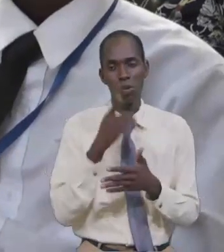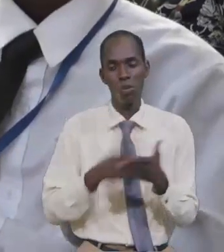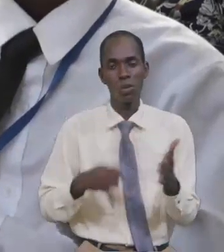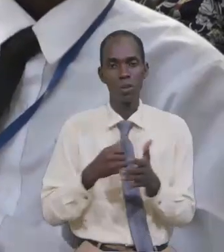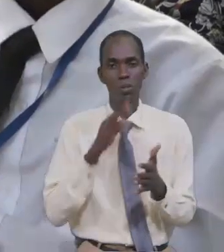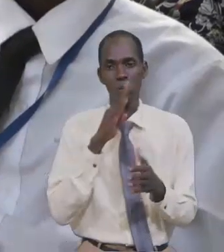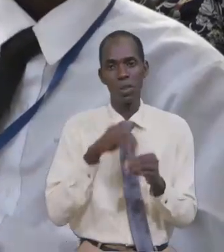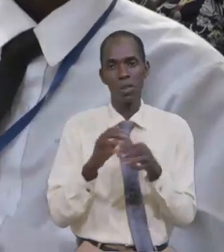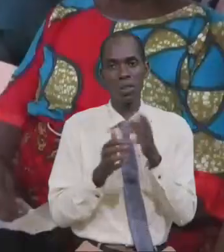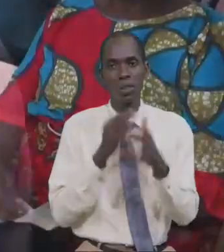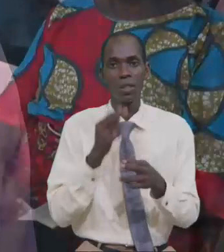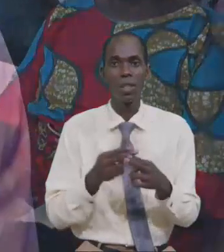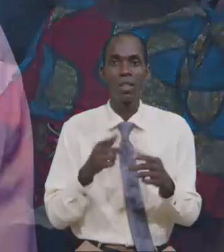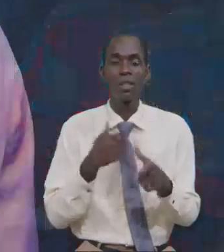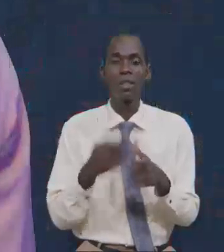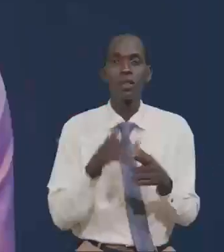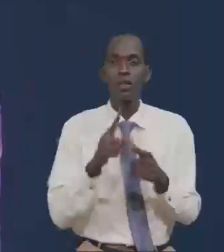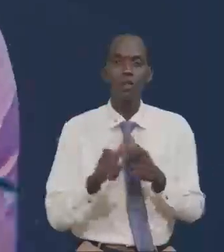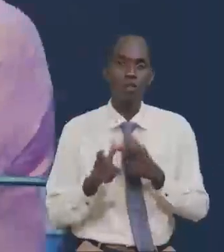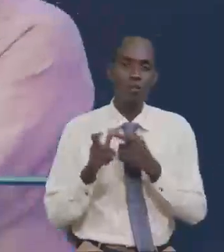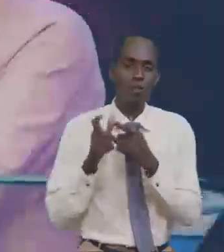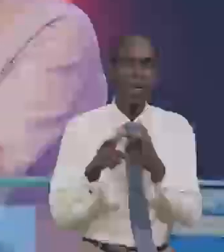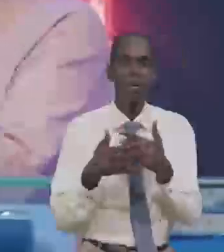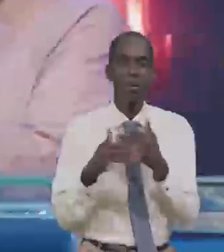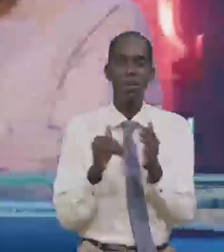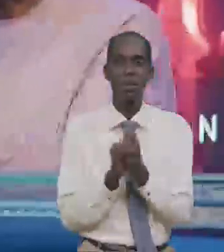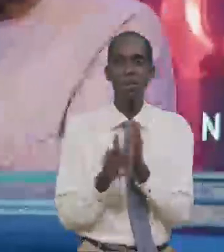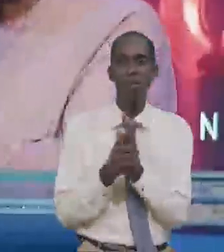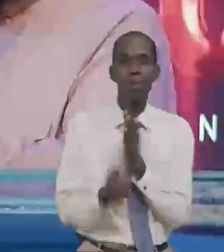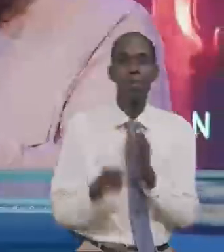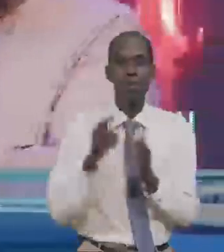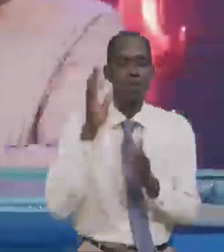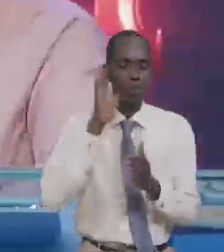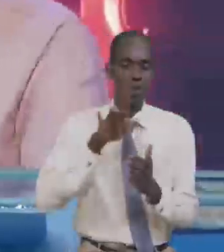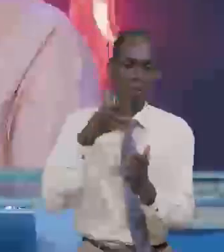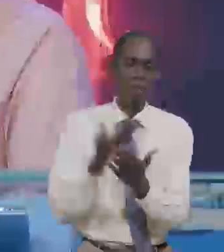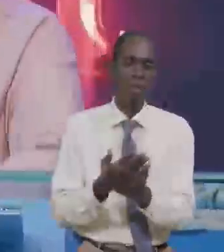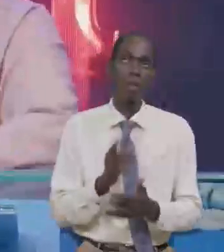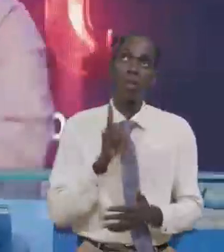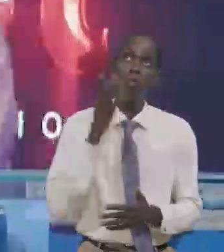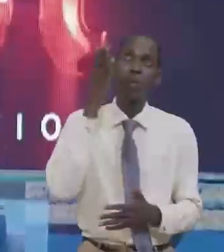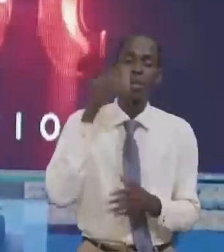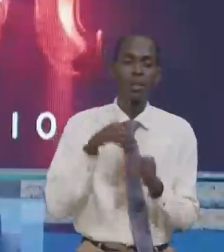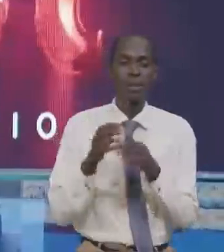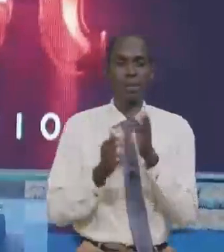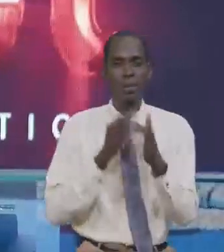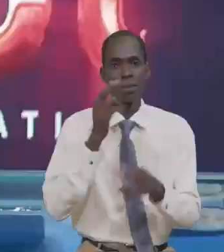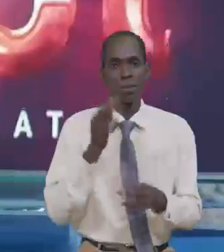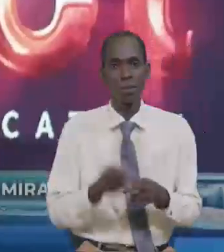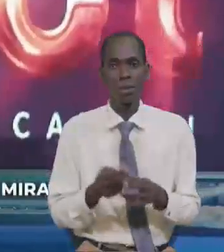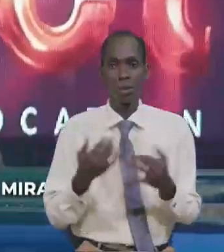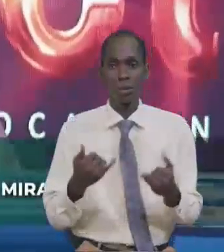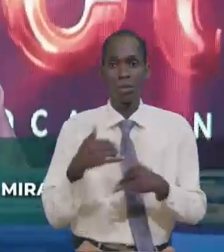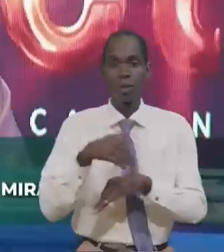Tonight, as I said, we're moving up from mediocrity to mastery by a